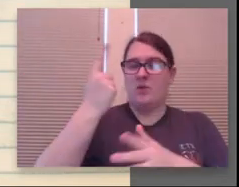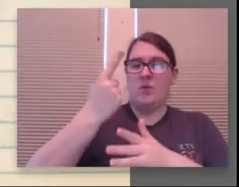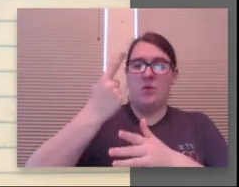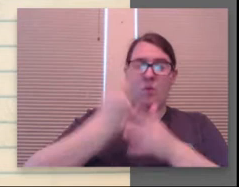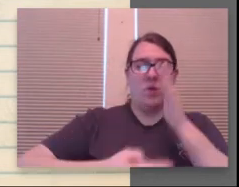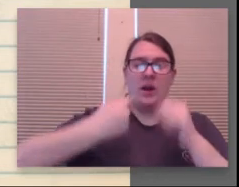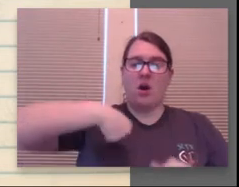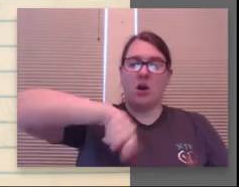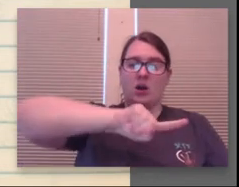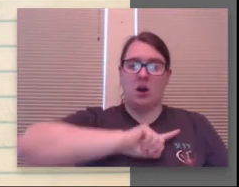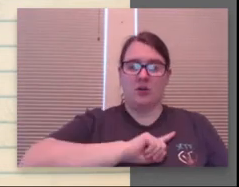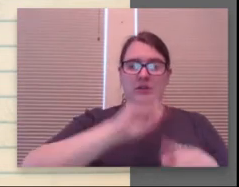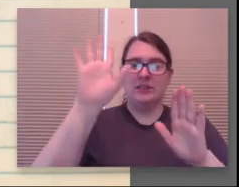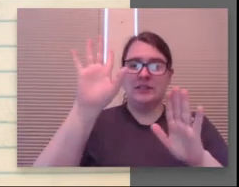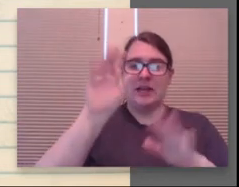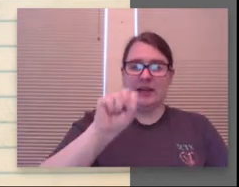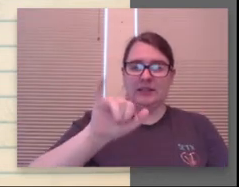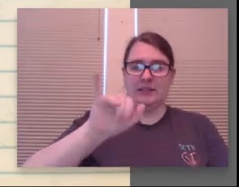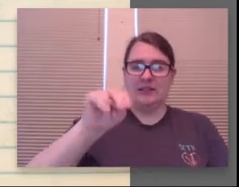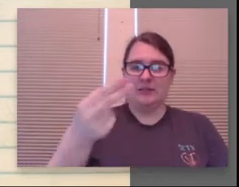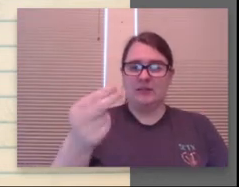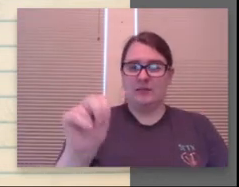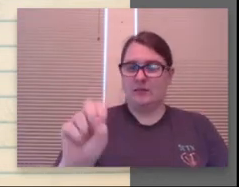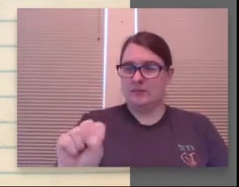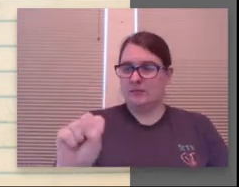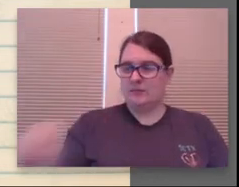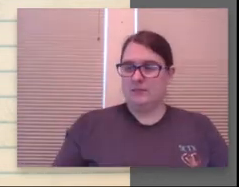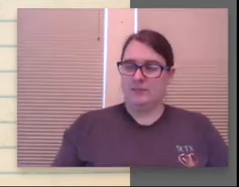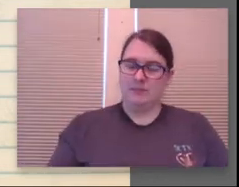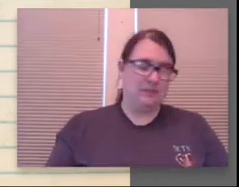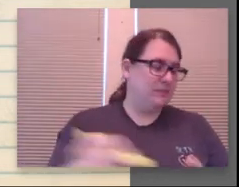see. What are our signs?